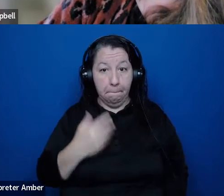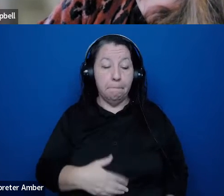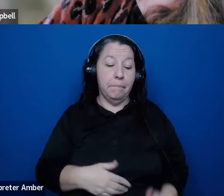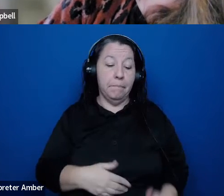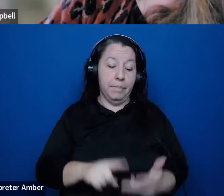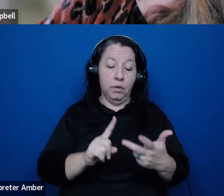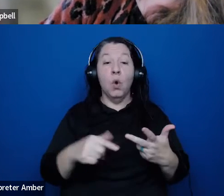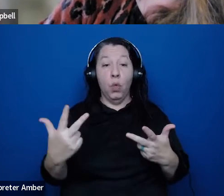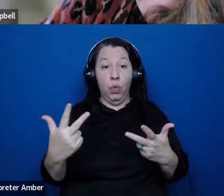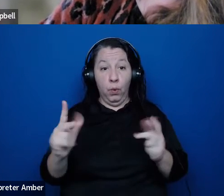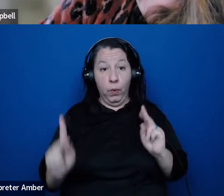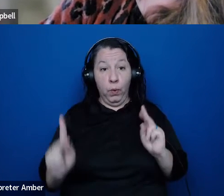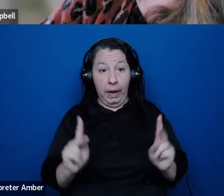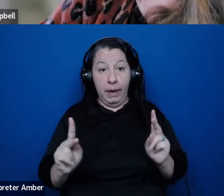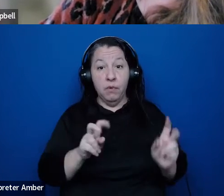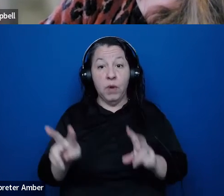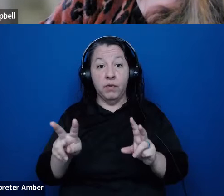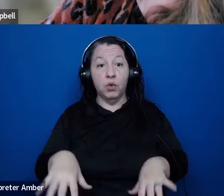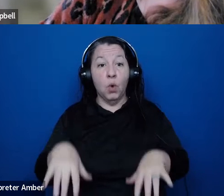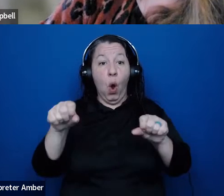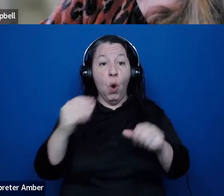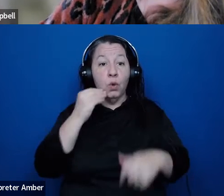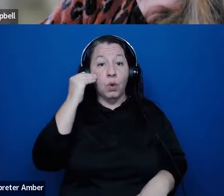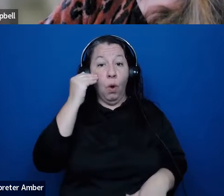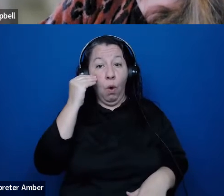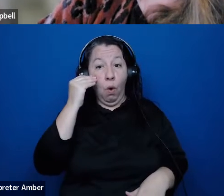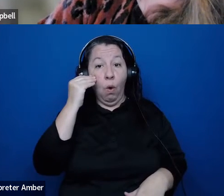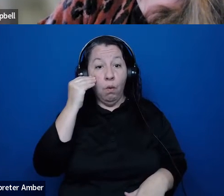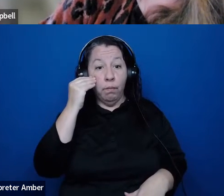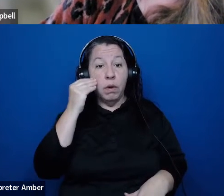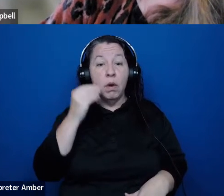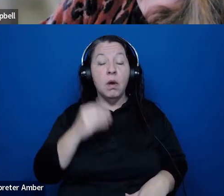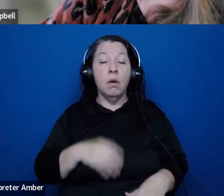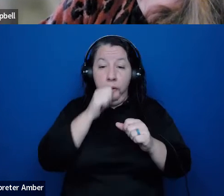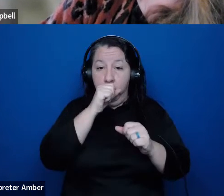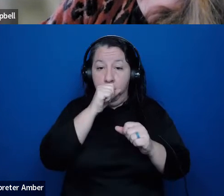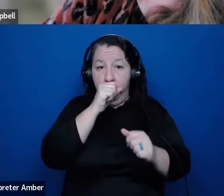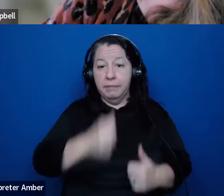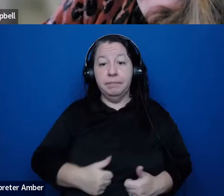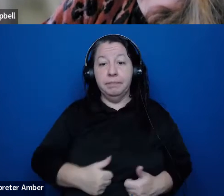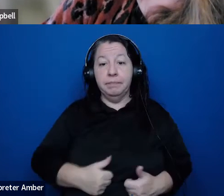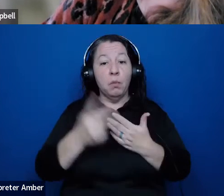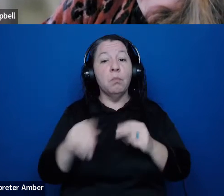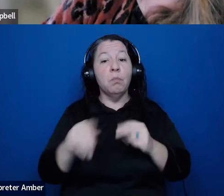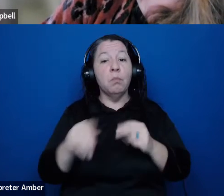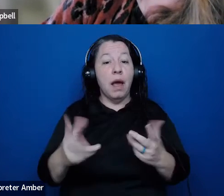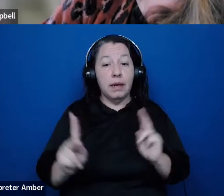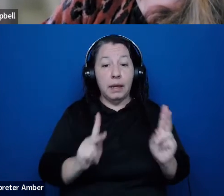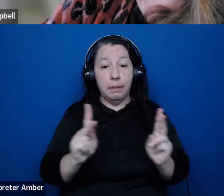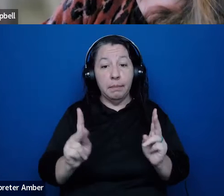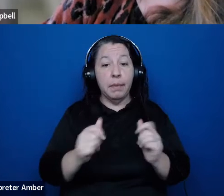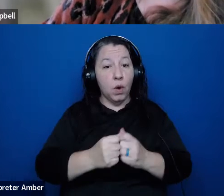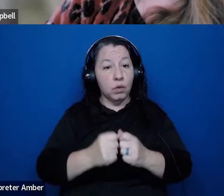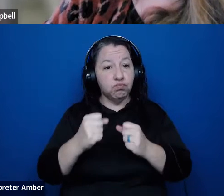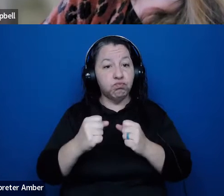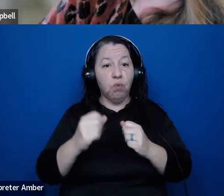have transitioned to host home residential programs, providing residents with a stable home environment to live with